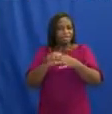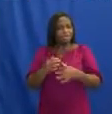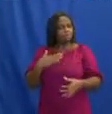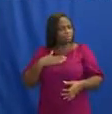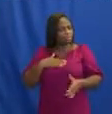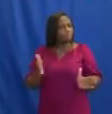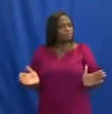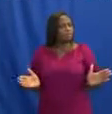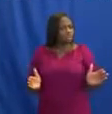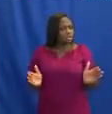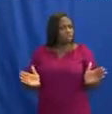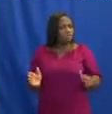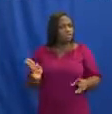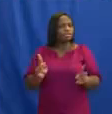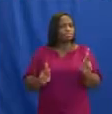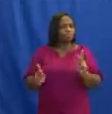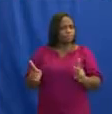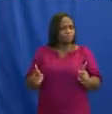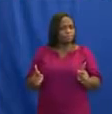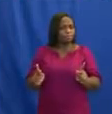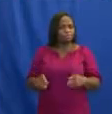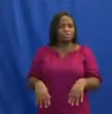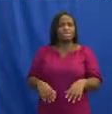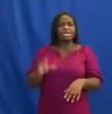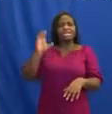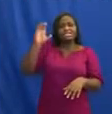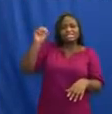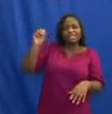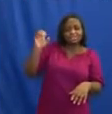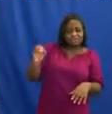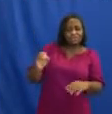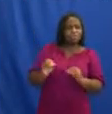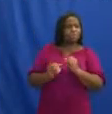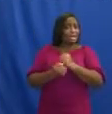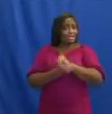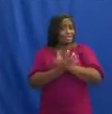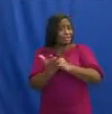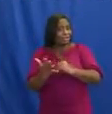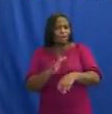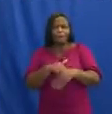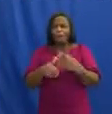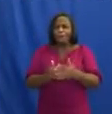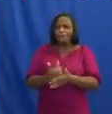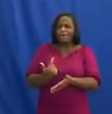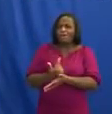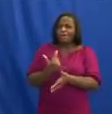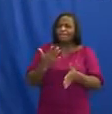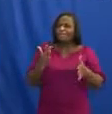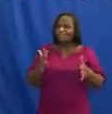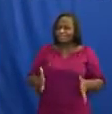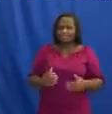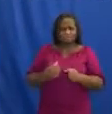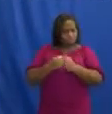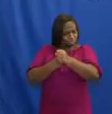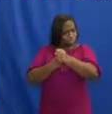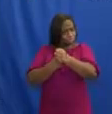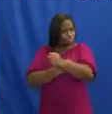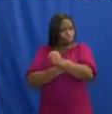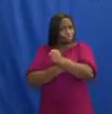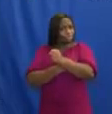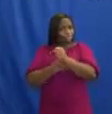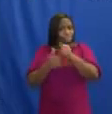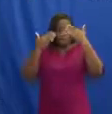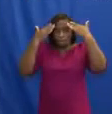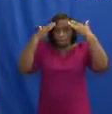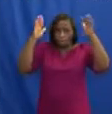encourage faith-based groups, civil society, media, and all Ghanaians to support the public education